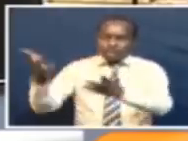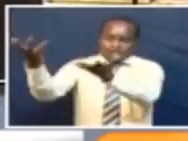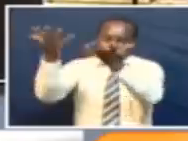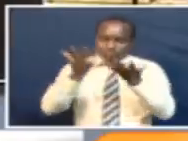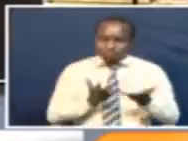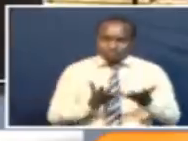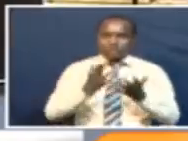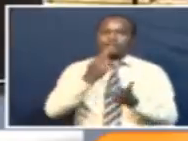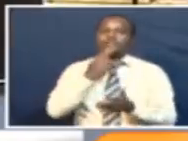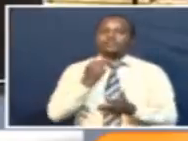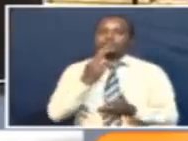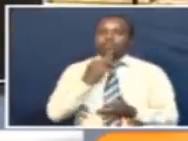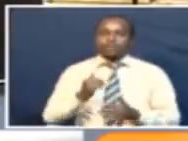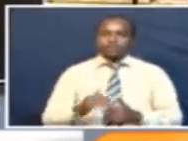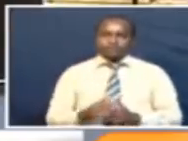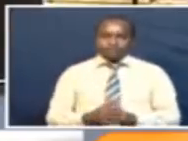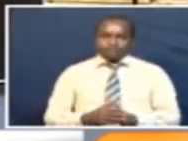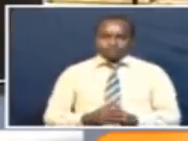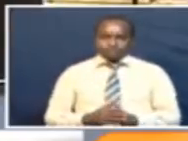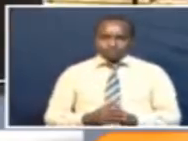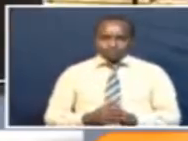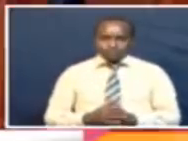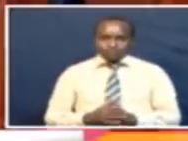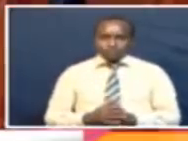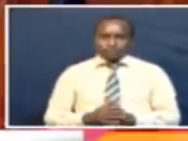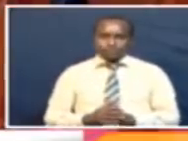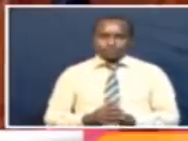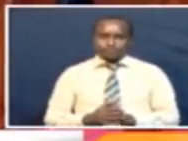sugar. Stephen Latour reports.